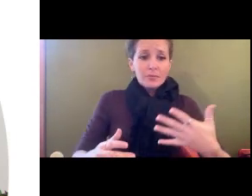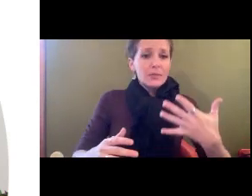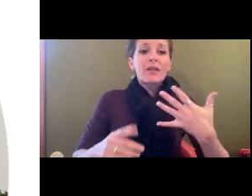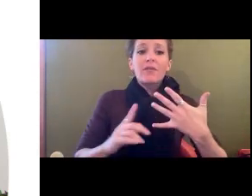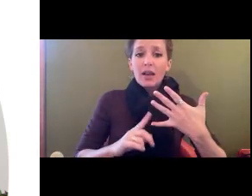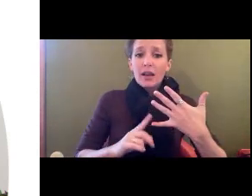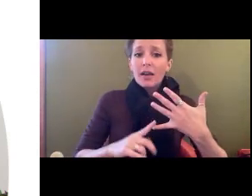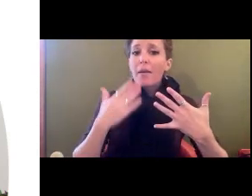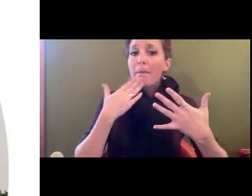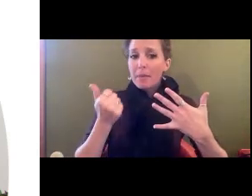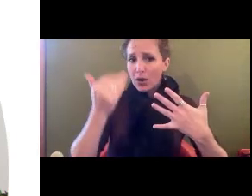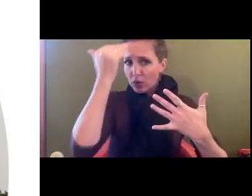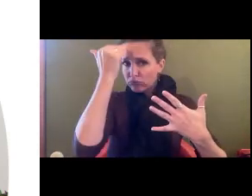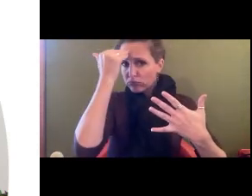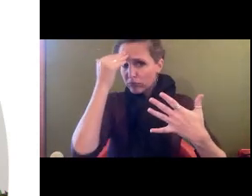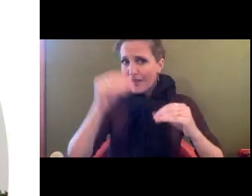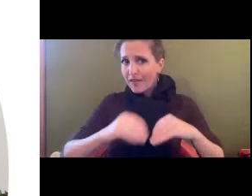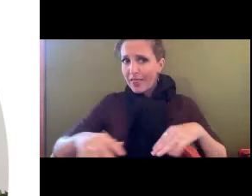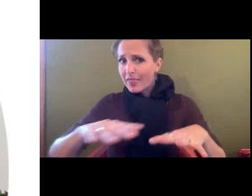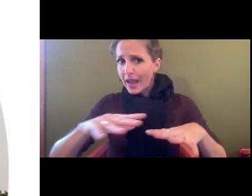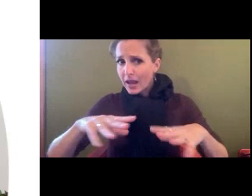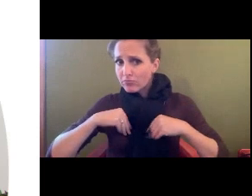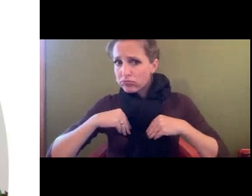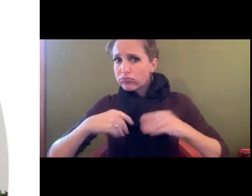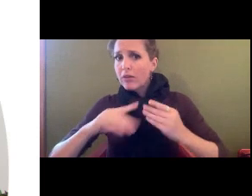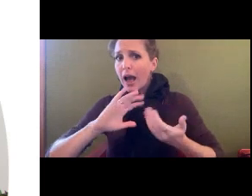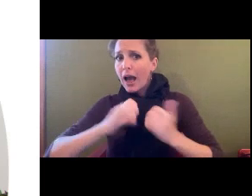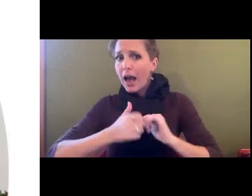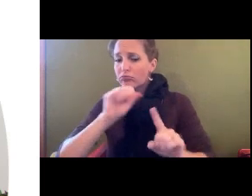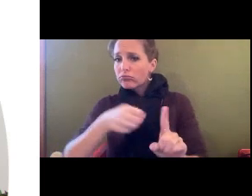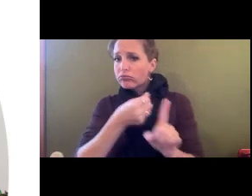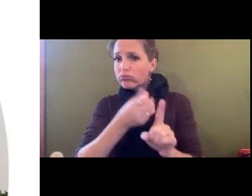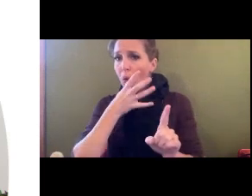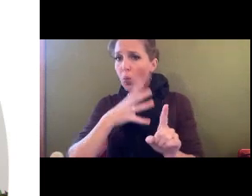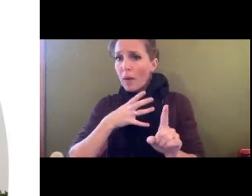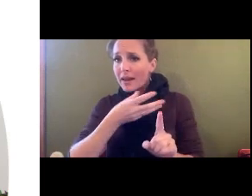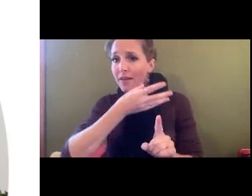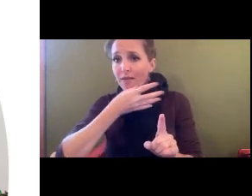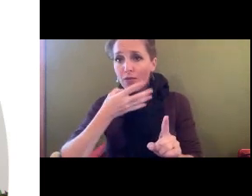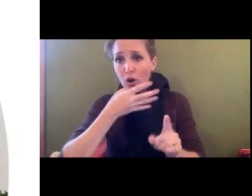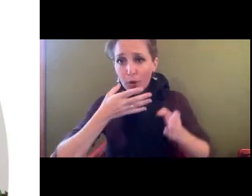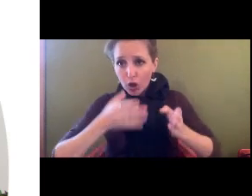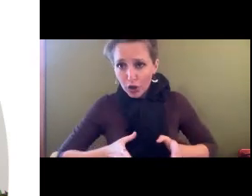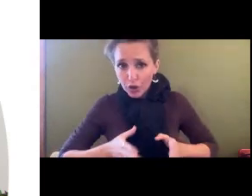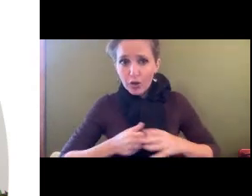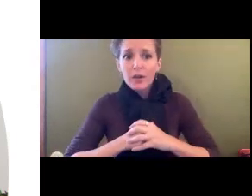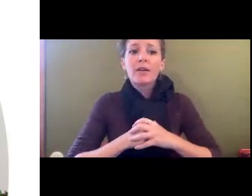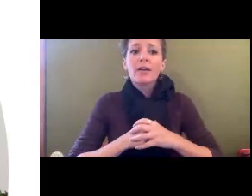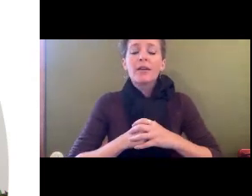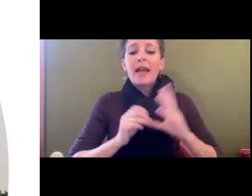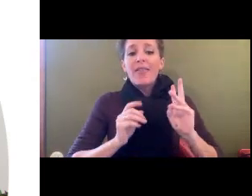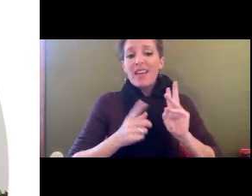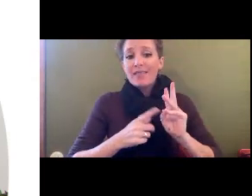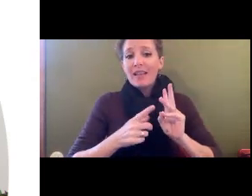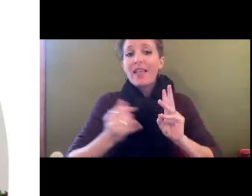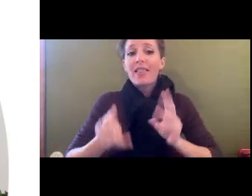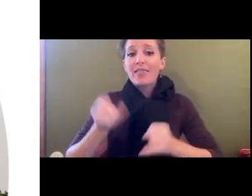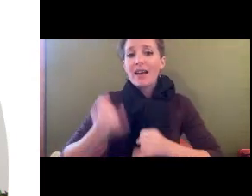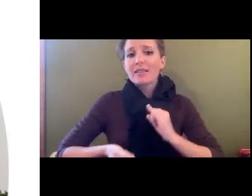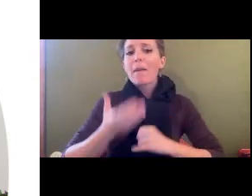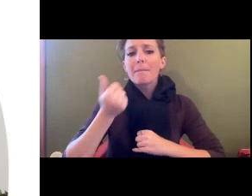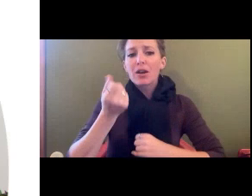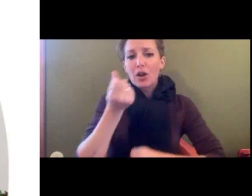awareness of land tenure issues, how they impact women's farmers, and lastly, attain a better understanding of women's access